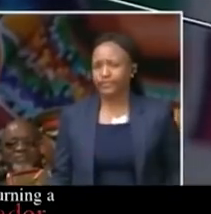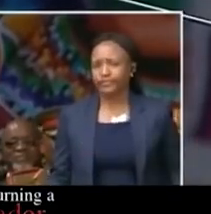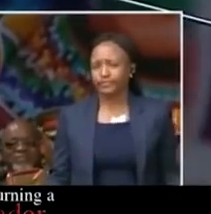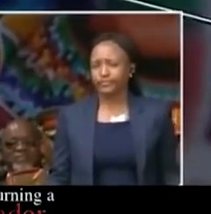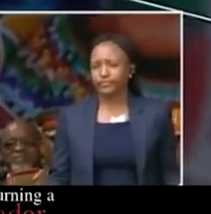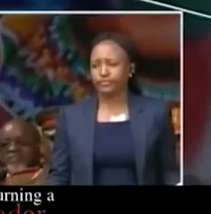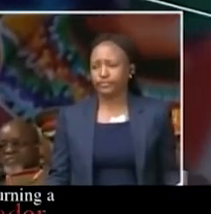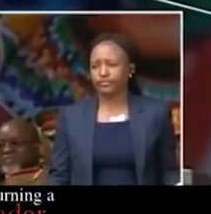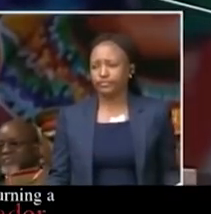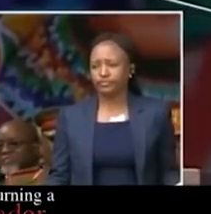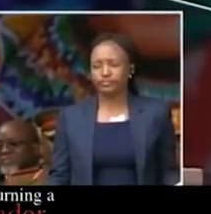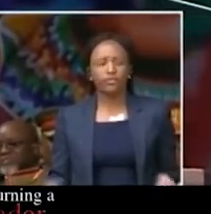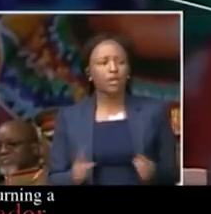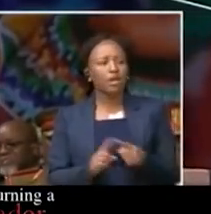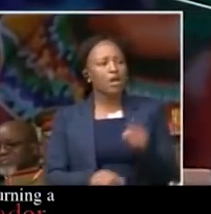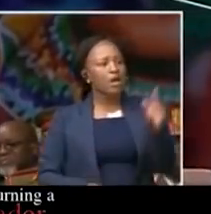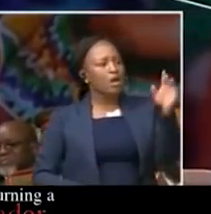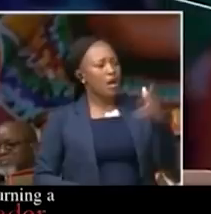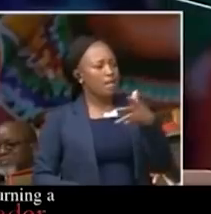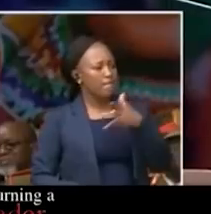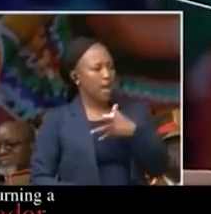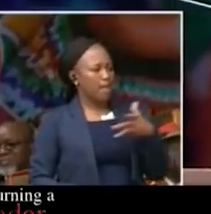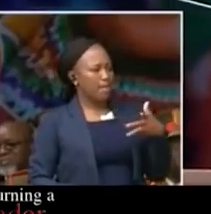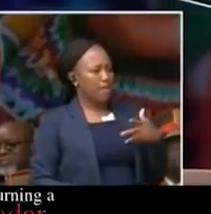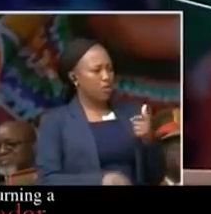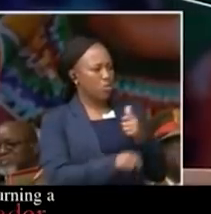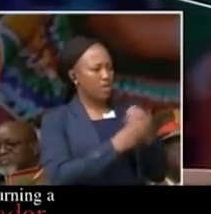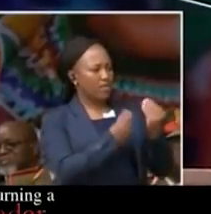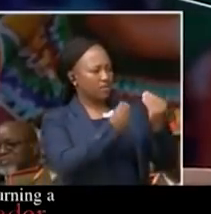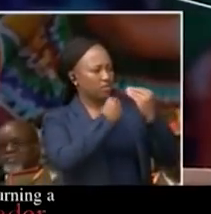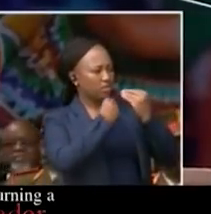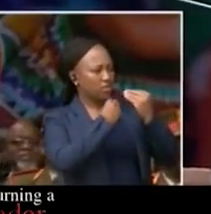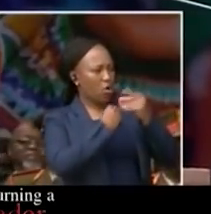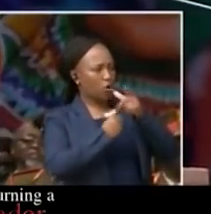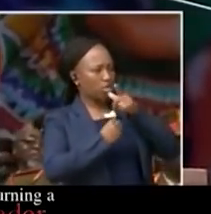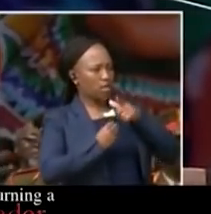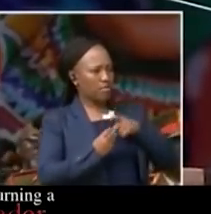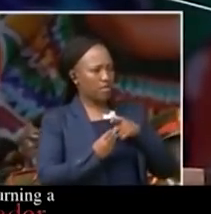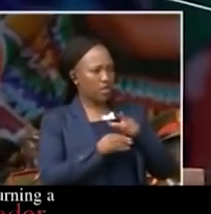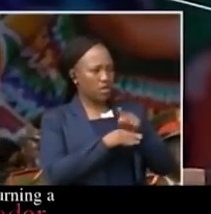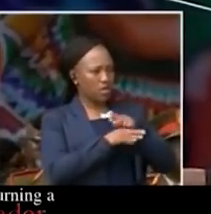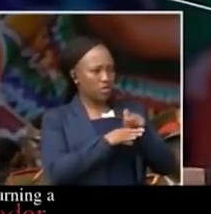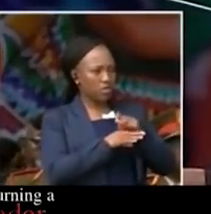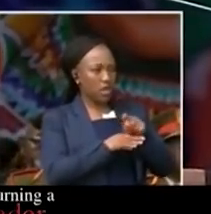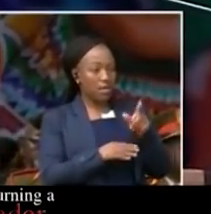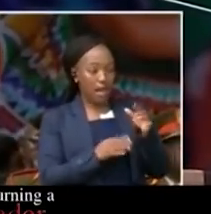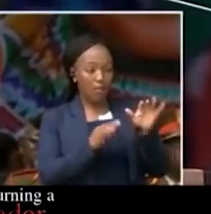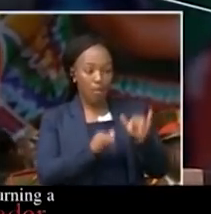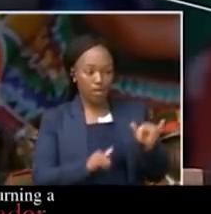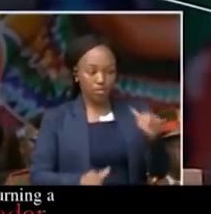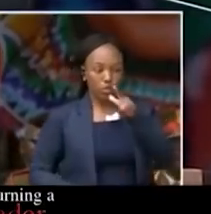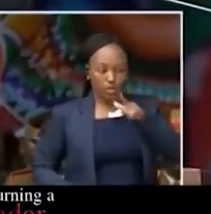Mama, you never told me how we must treat them when they come here. I'm waiting for a signal now.